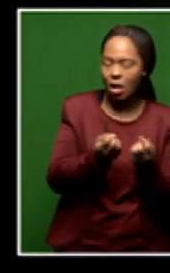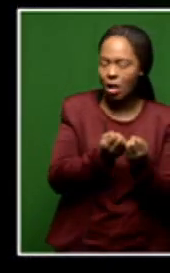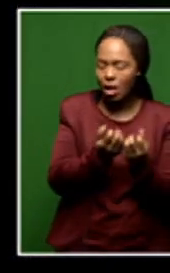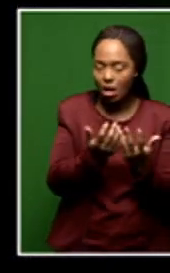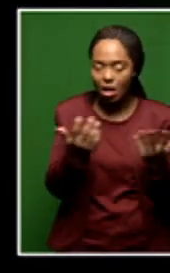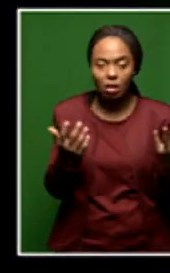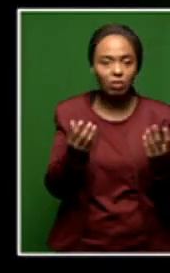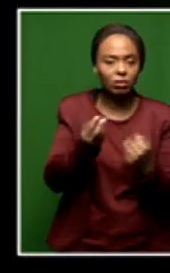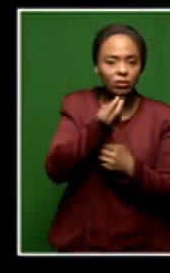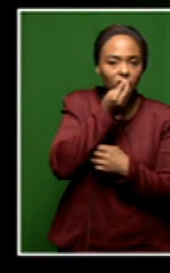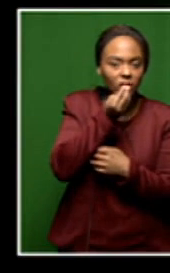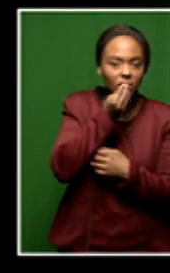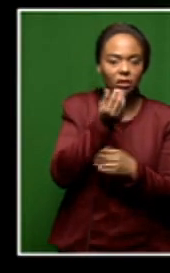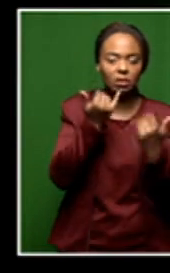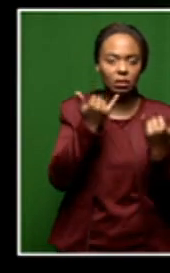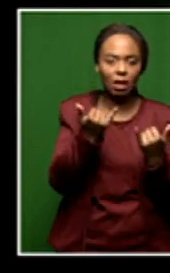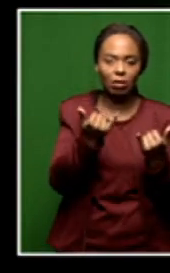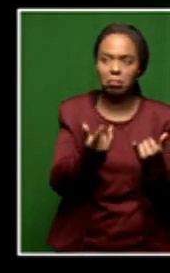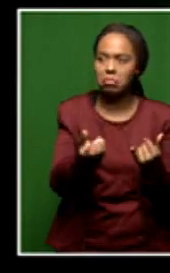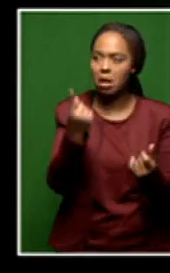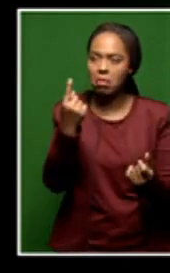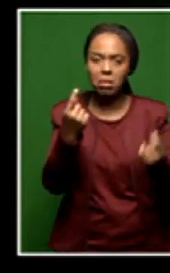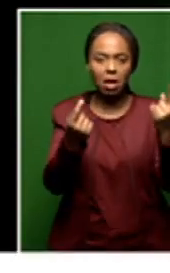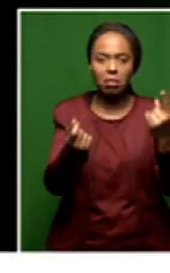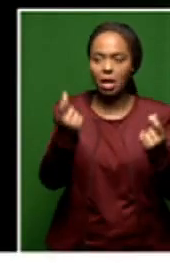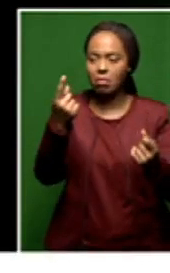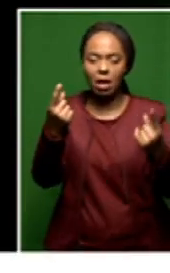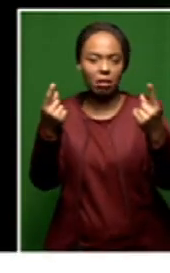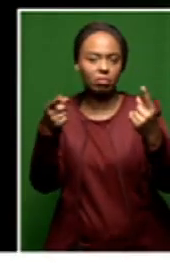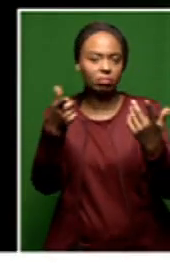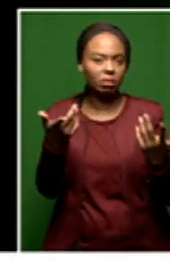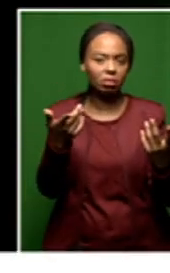many foods as well that are new. Like 10 years ago,